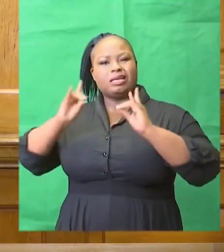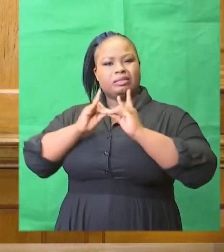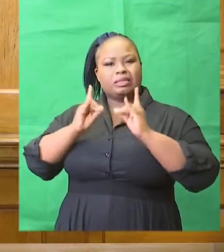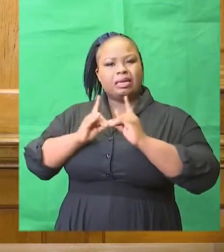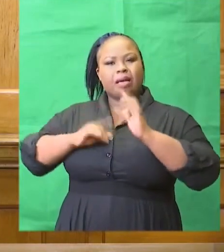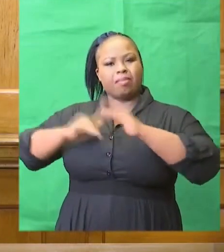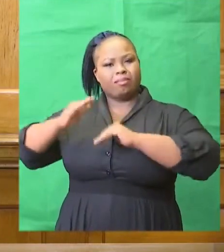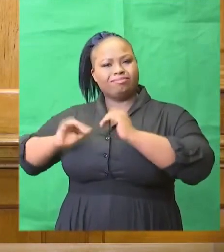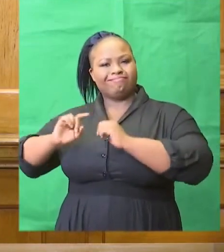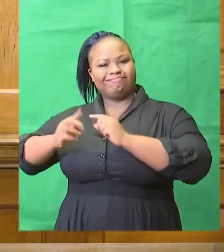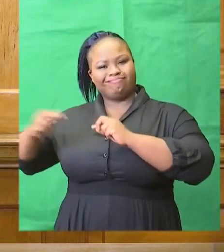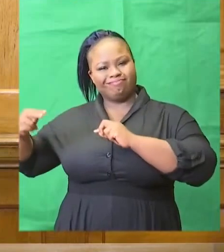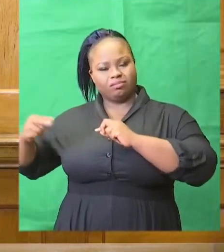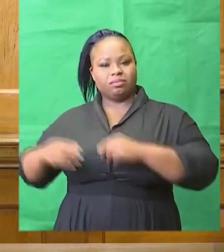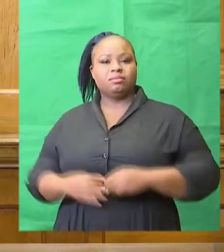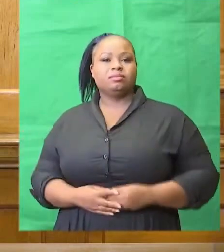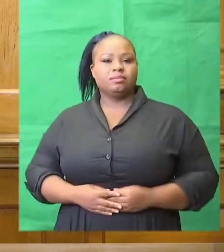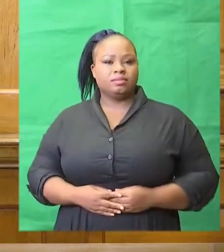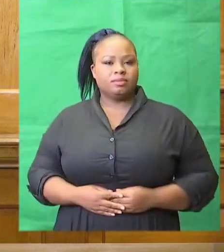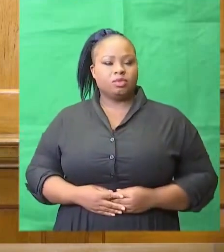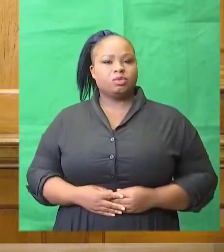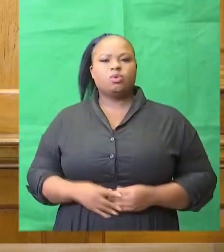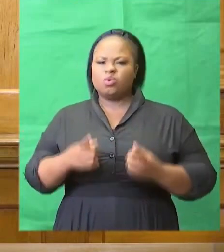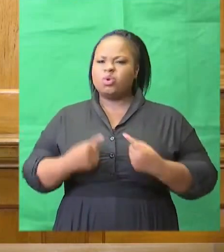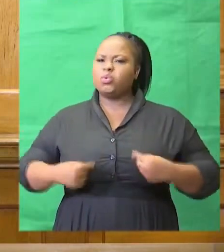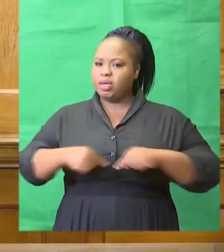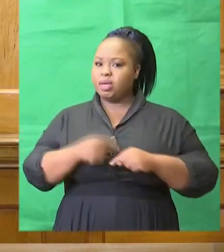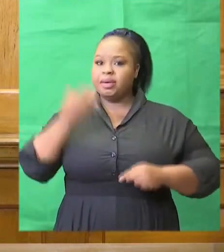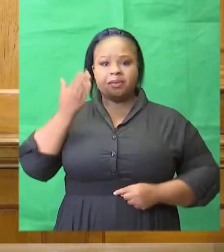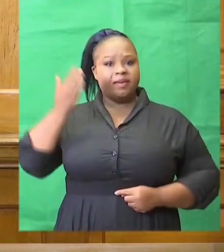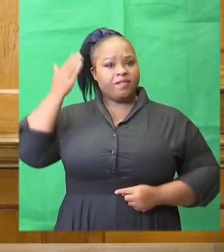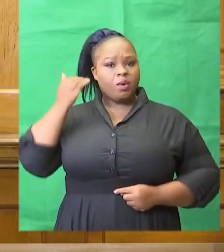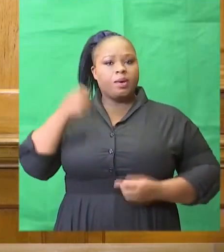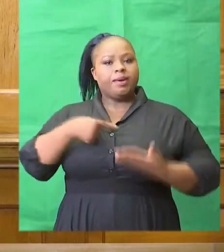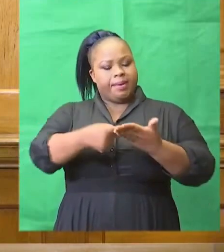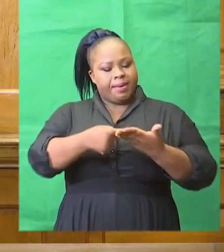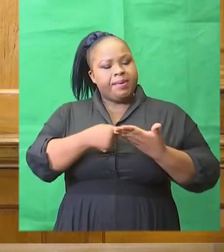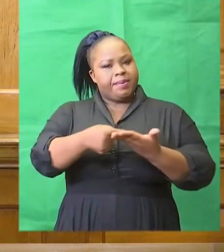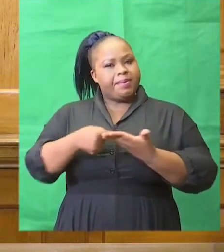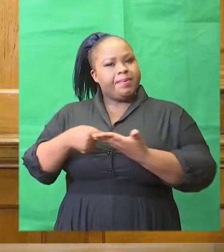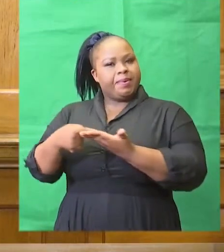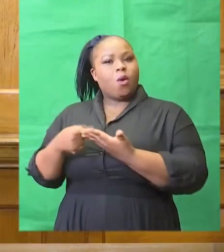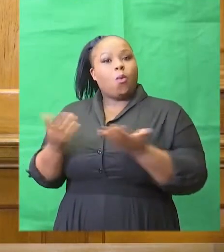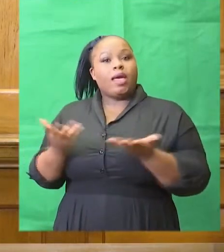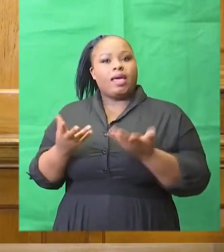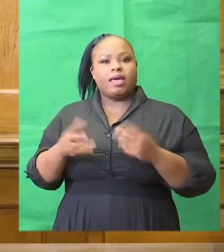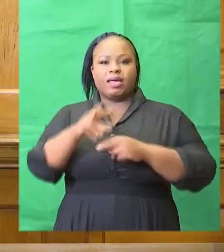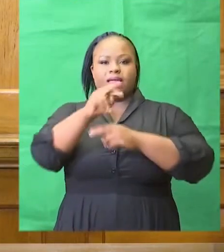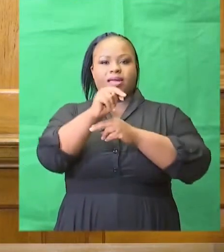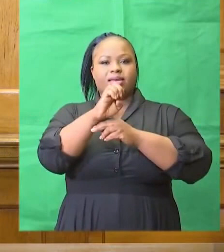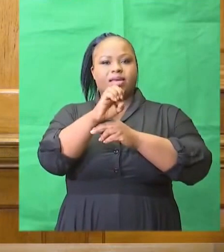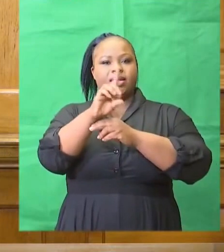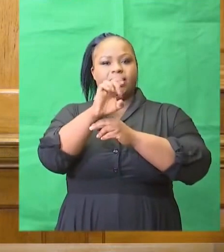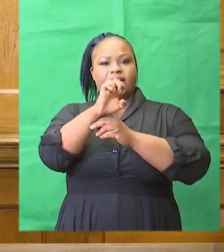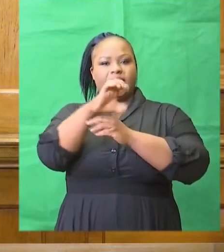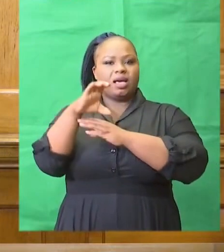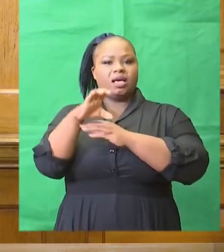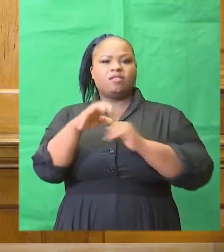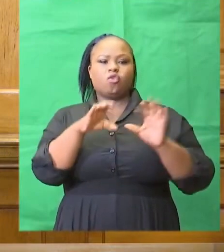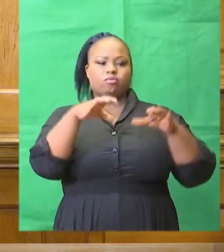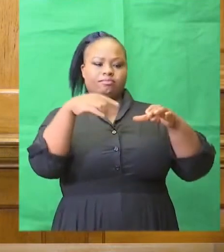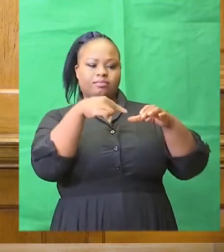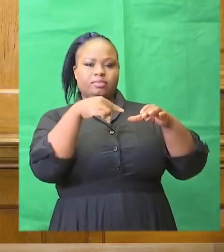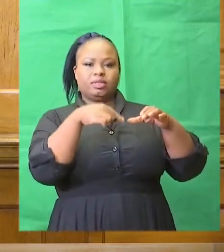engagements include discussions that we've been having at the NEDLEC level between government,